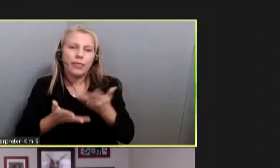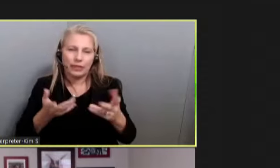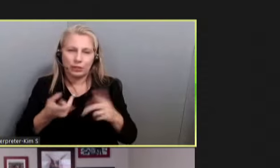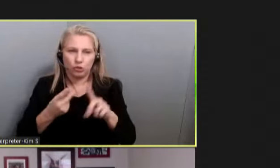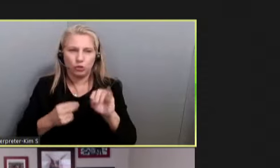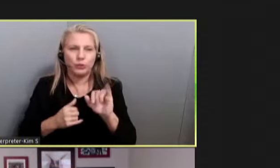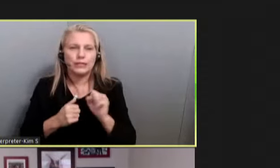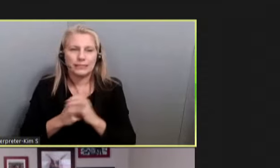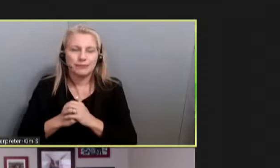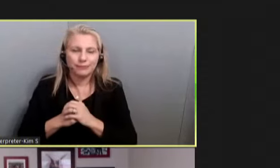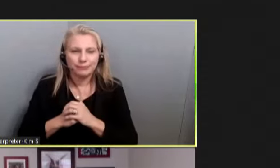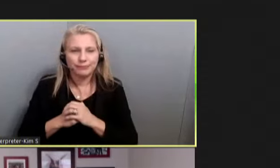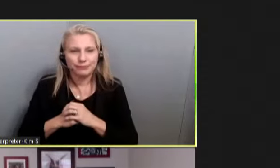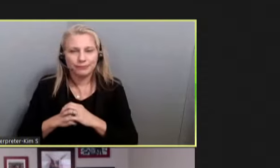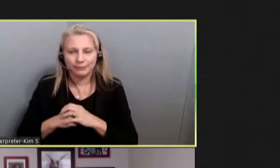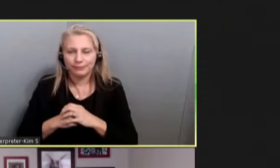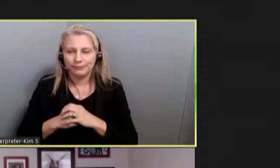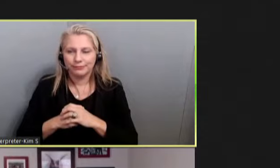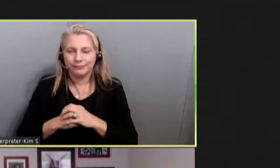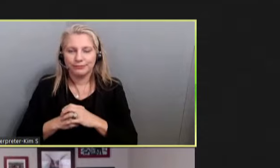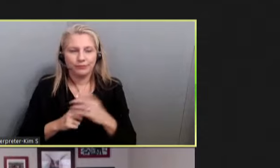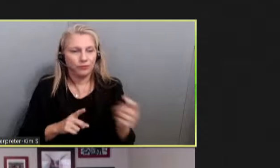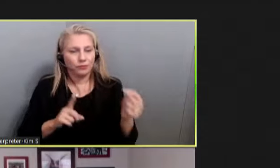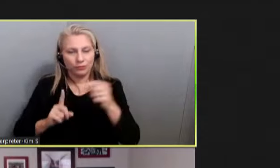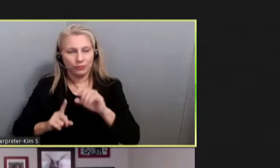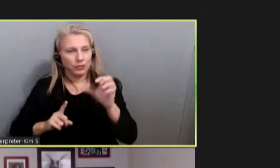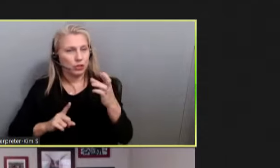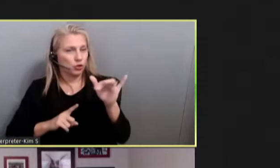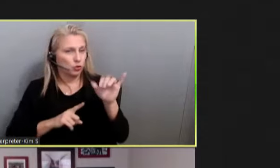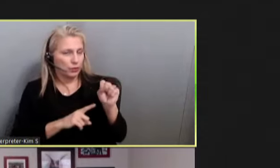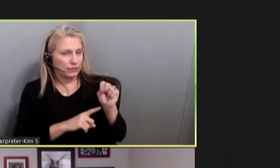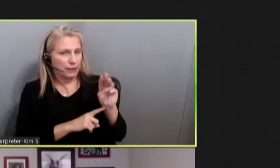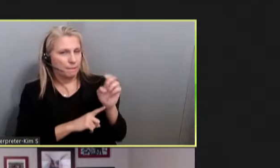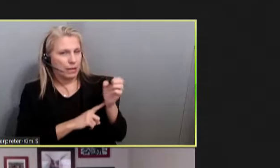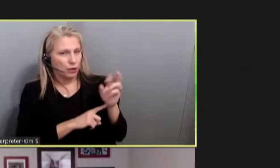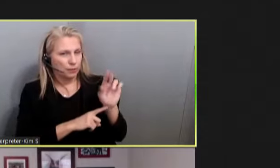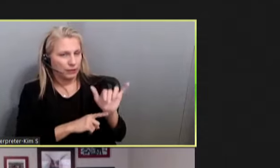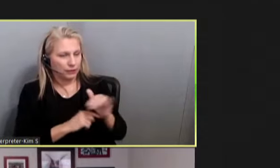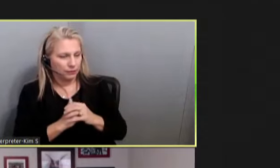is. Okay, let's go back to Chris Vanderbeek.